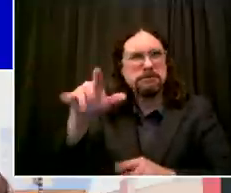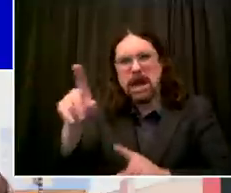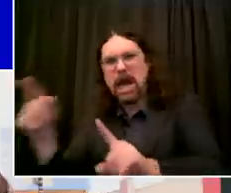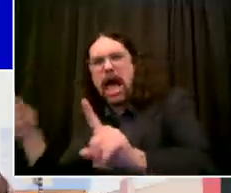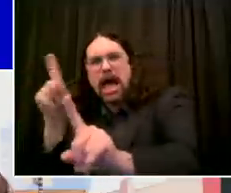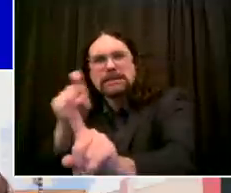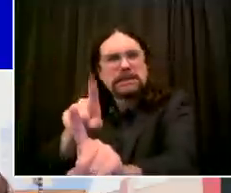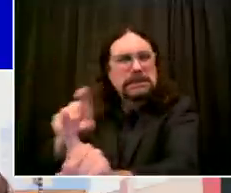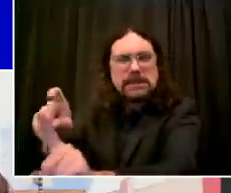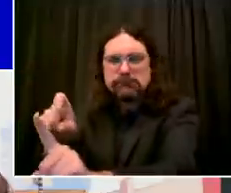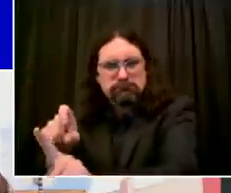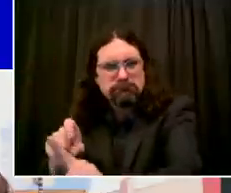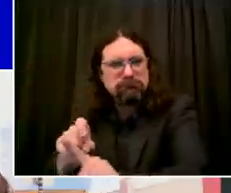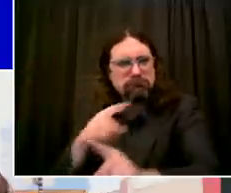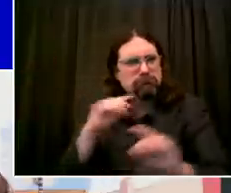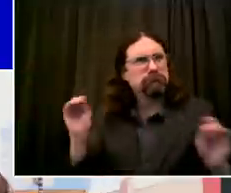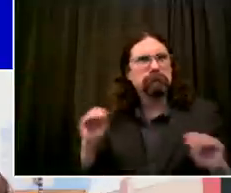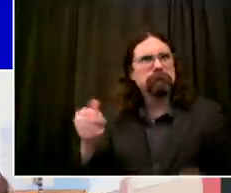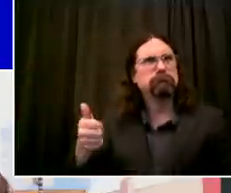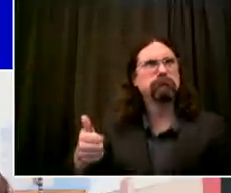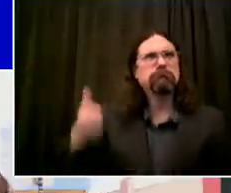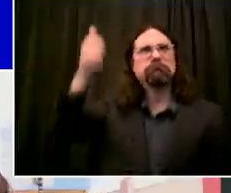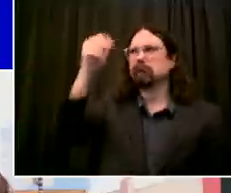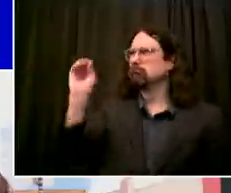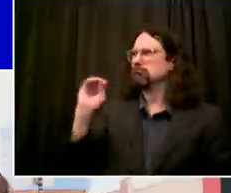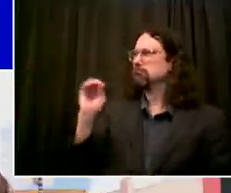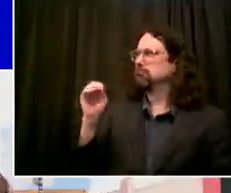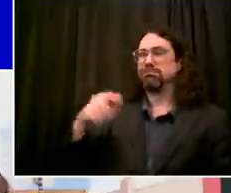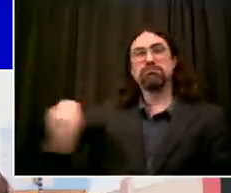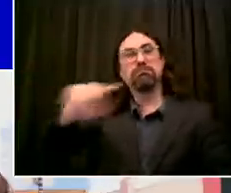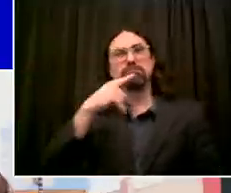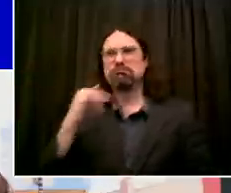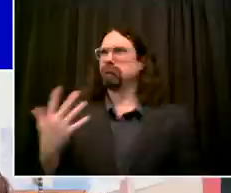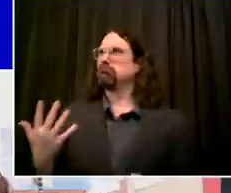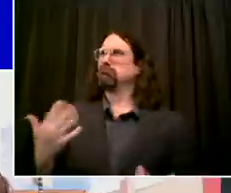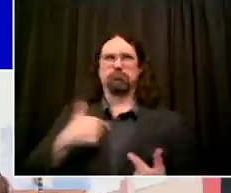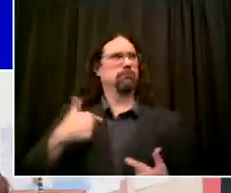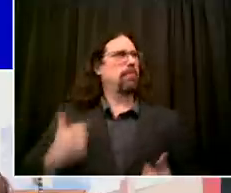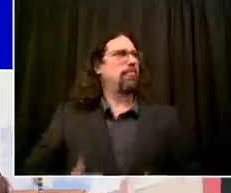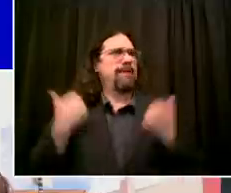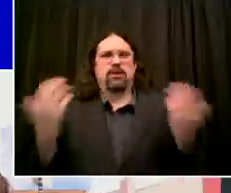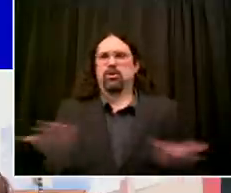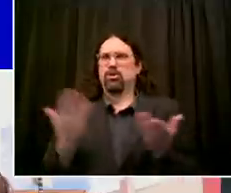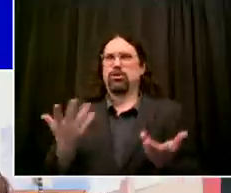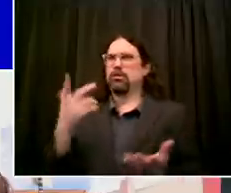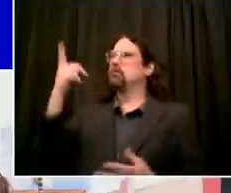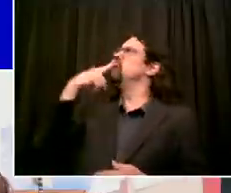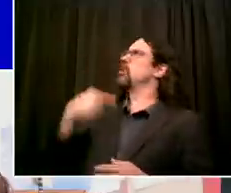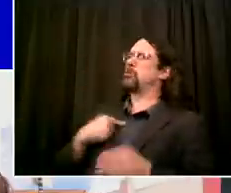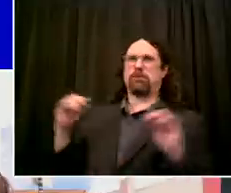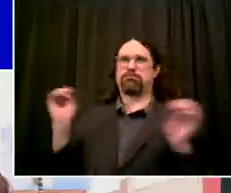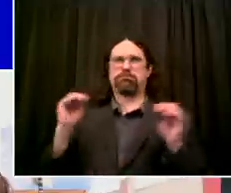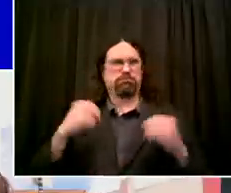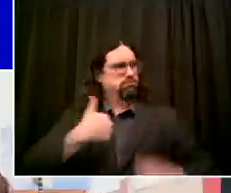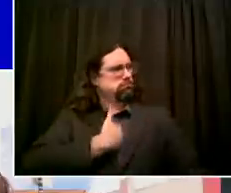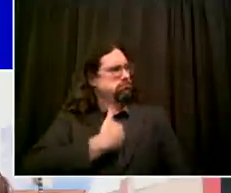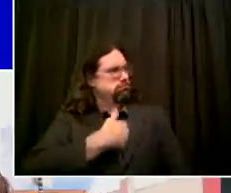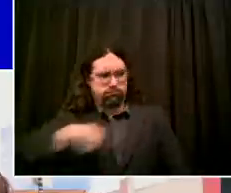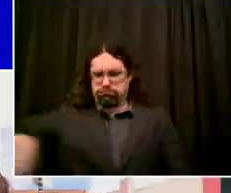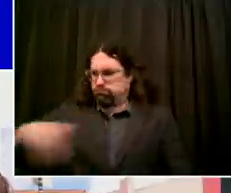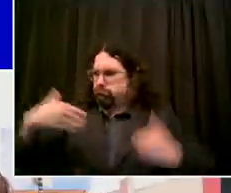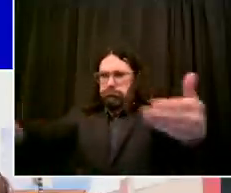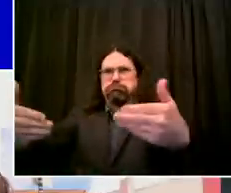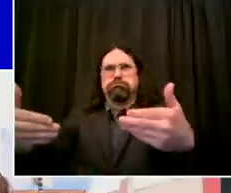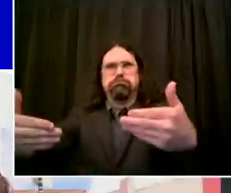And these young people, this is their neighborhood, and they are the future of the Bronx, and they are the future of